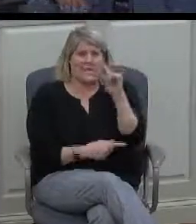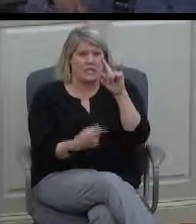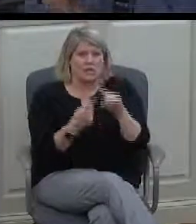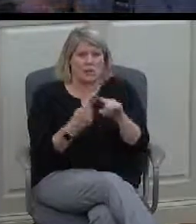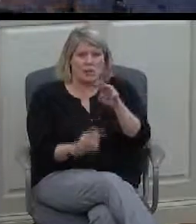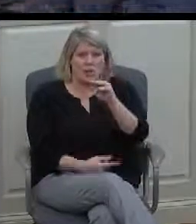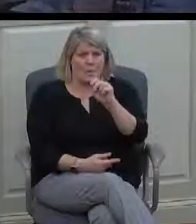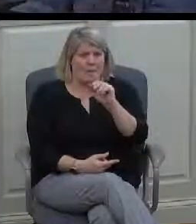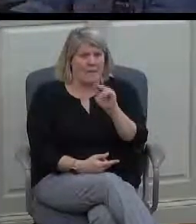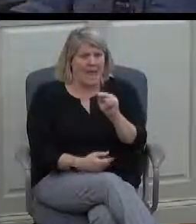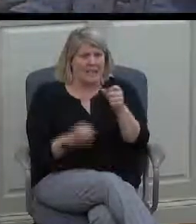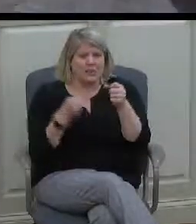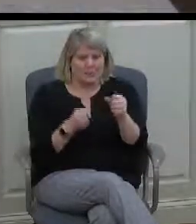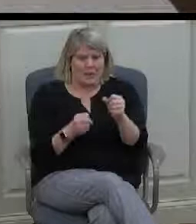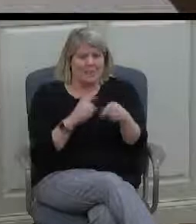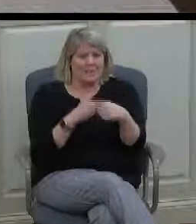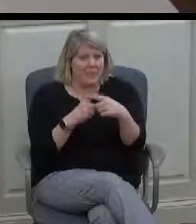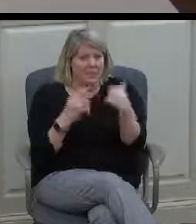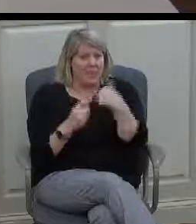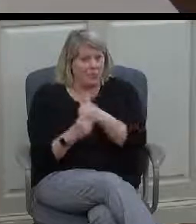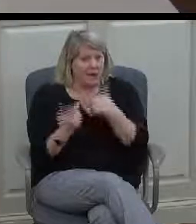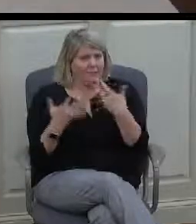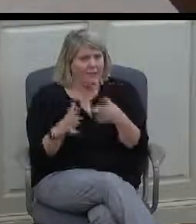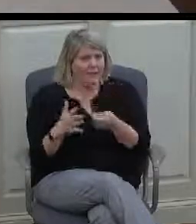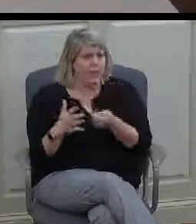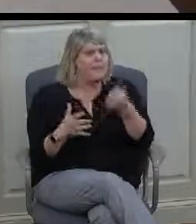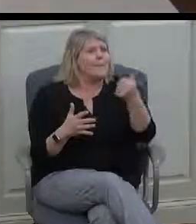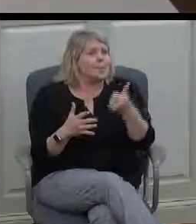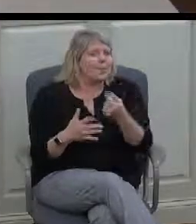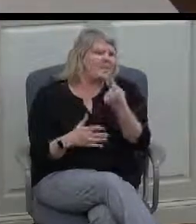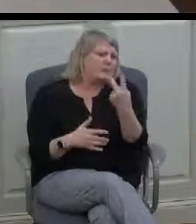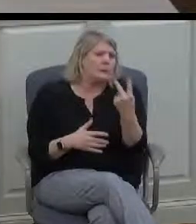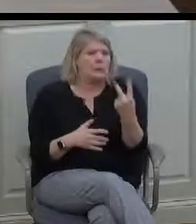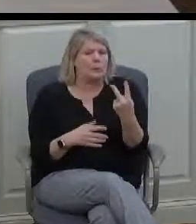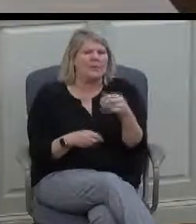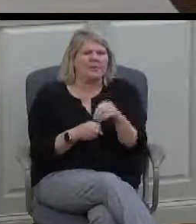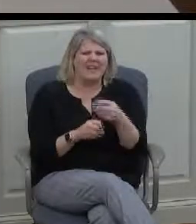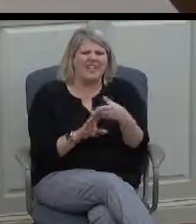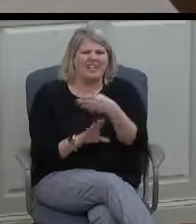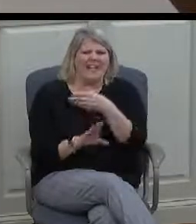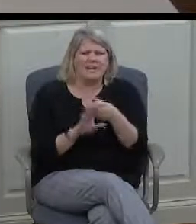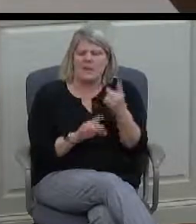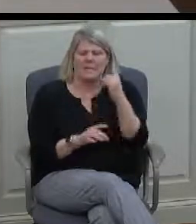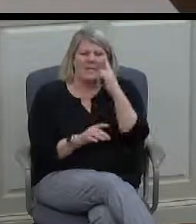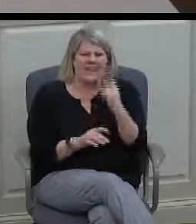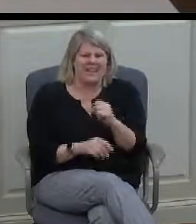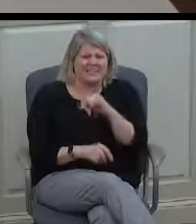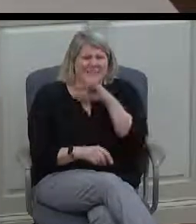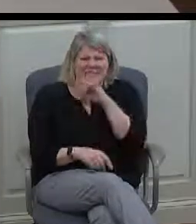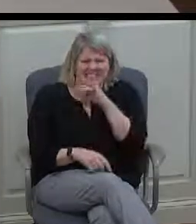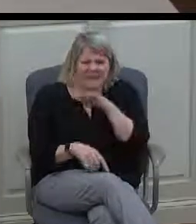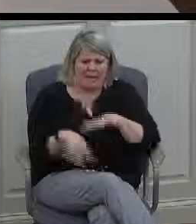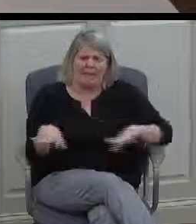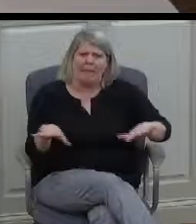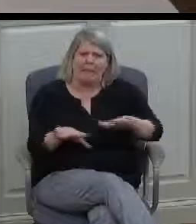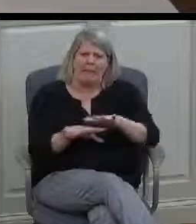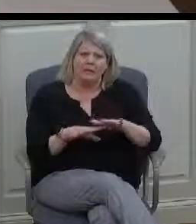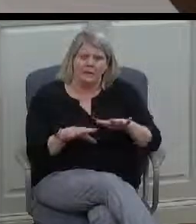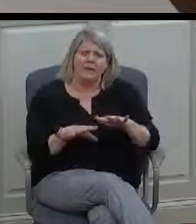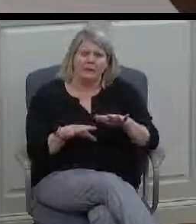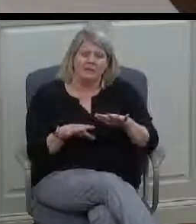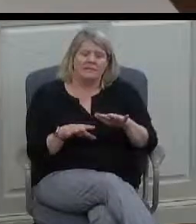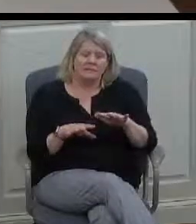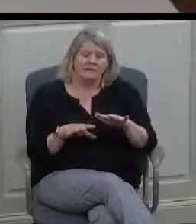have removed at least a couple over the last few years because they drop so much in the location of where they